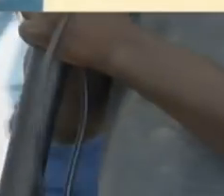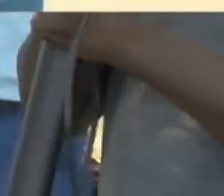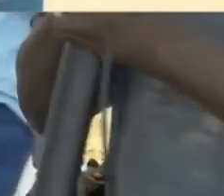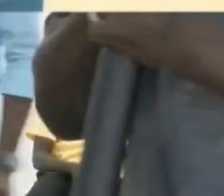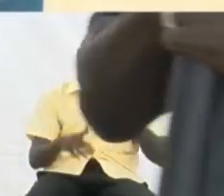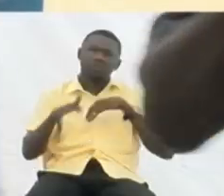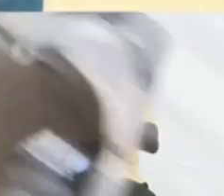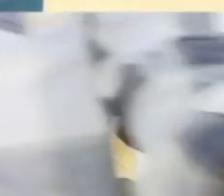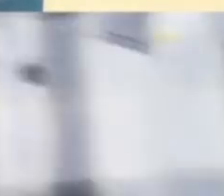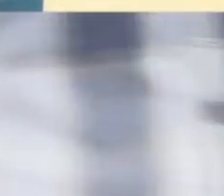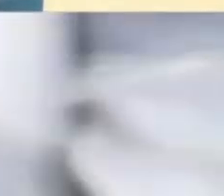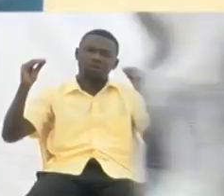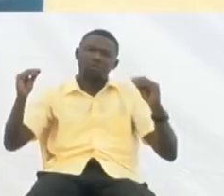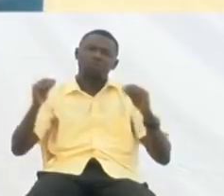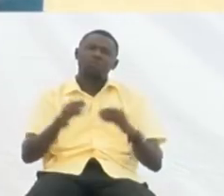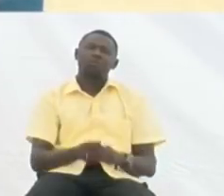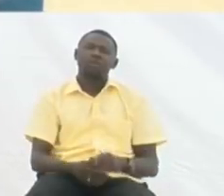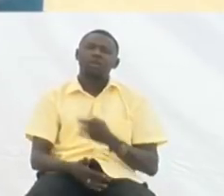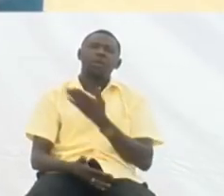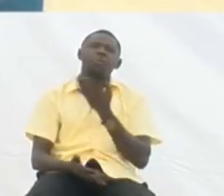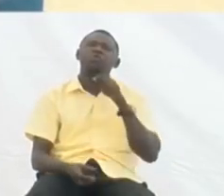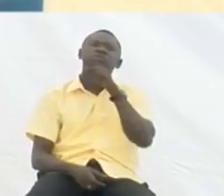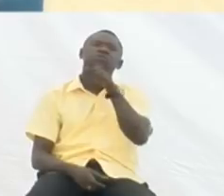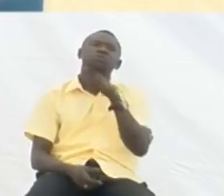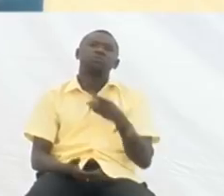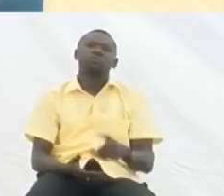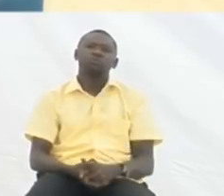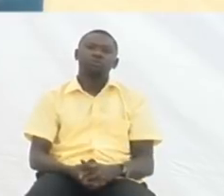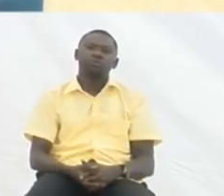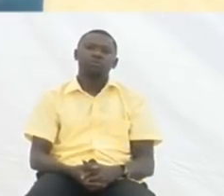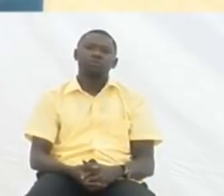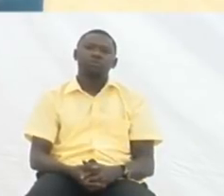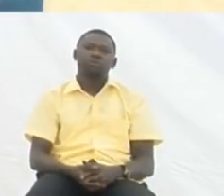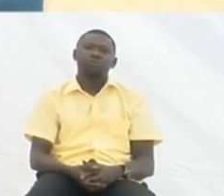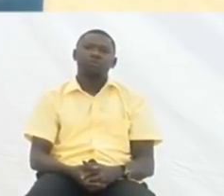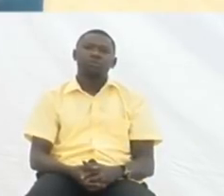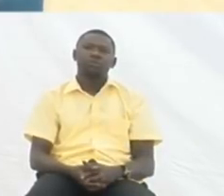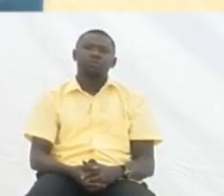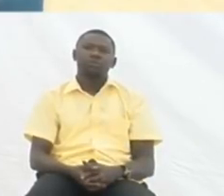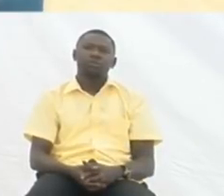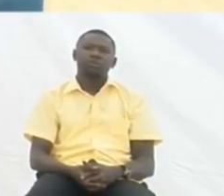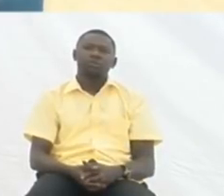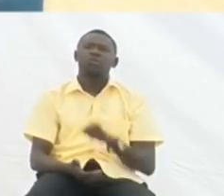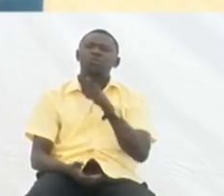you? Akali mojelu. Na? Akali mojelu.